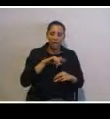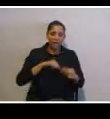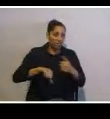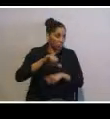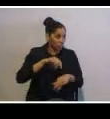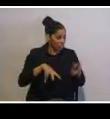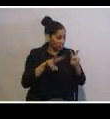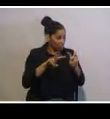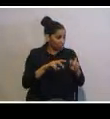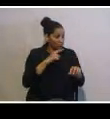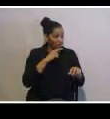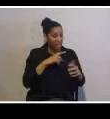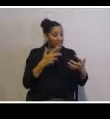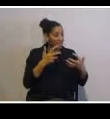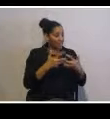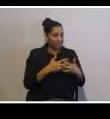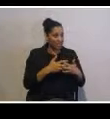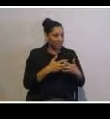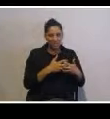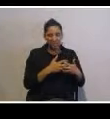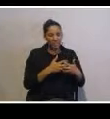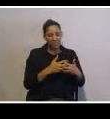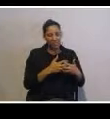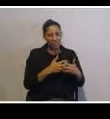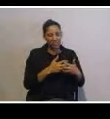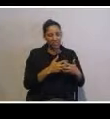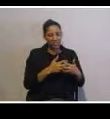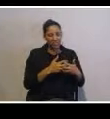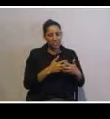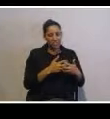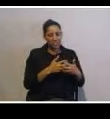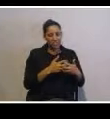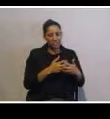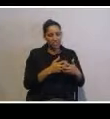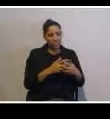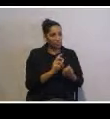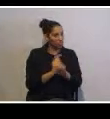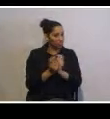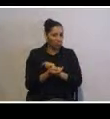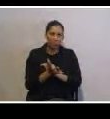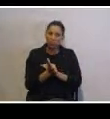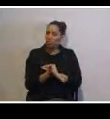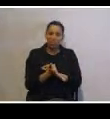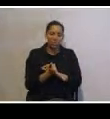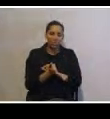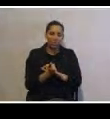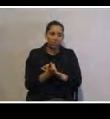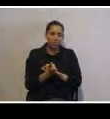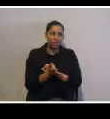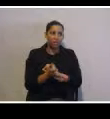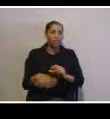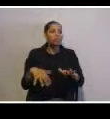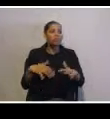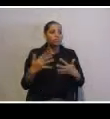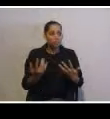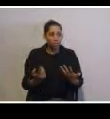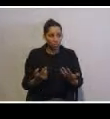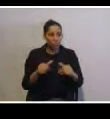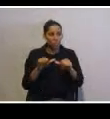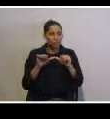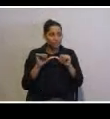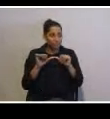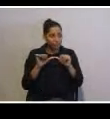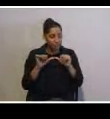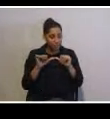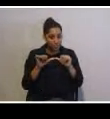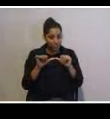are realities that are not going anywhere. So yeah, I think going towards the